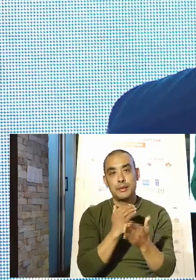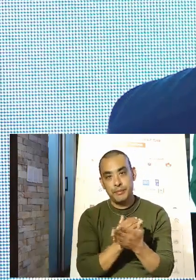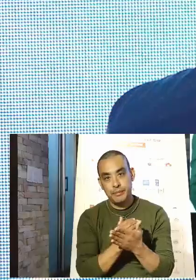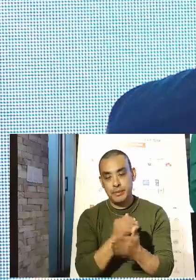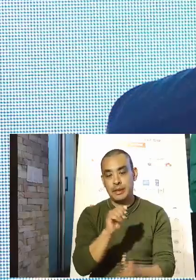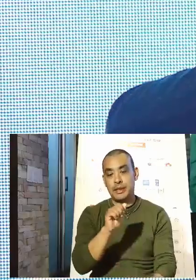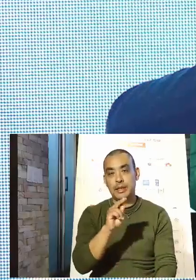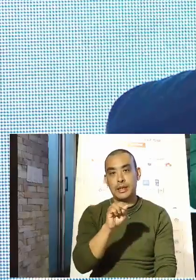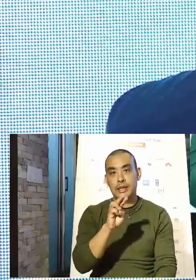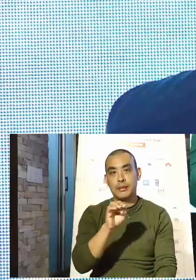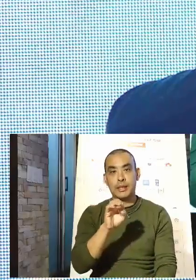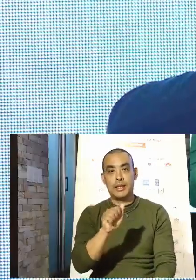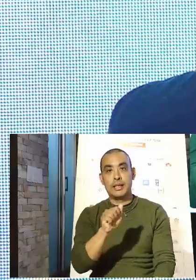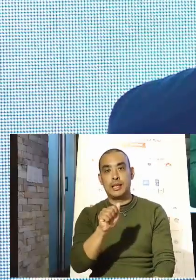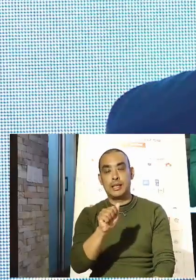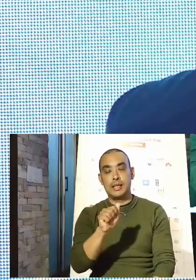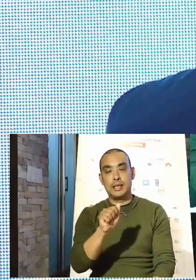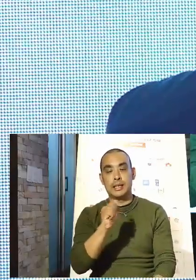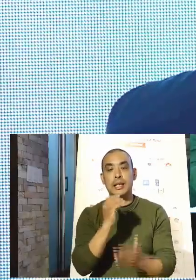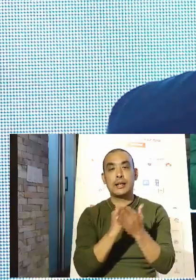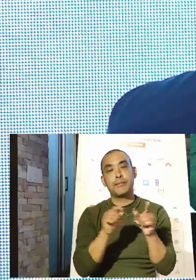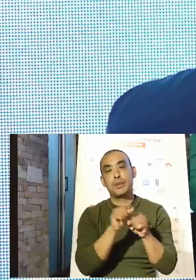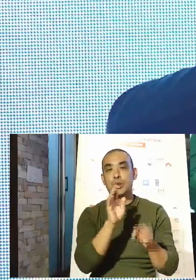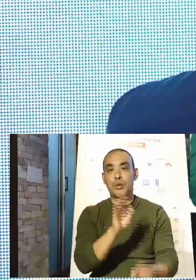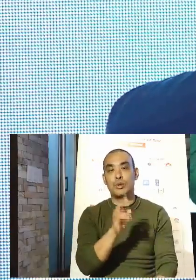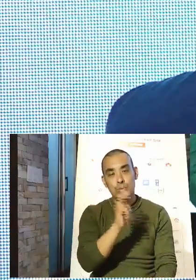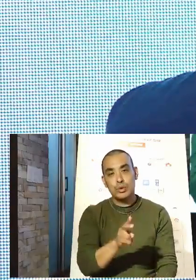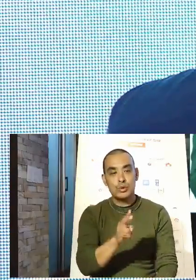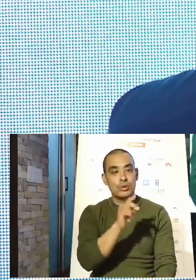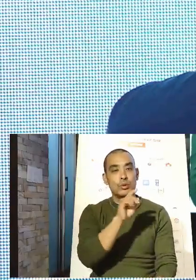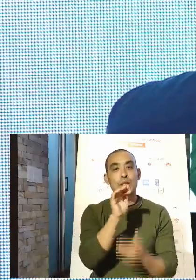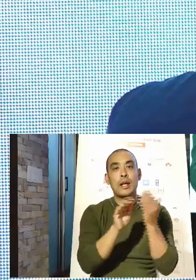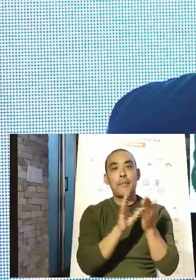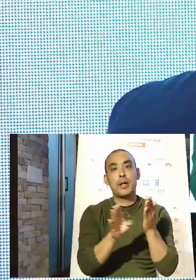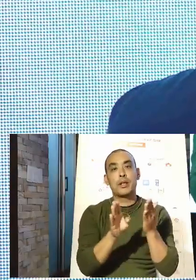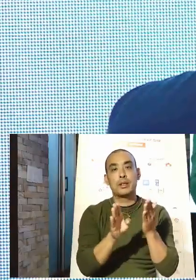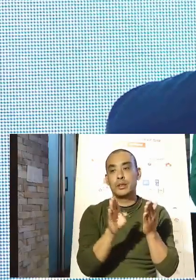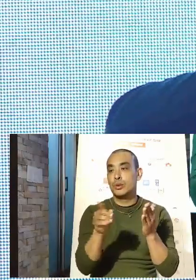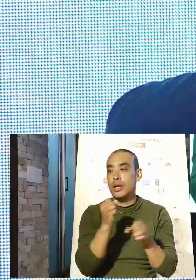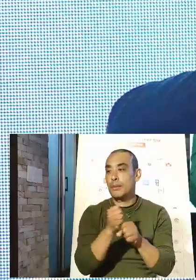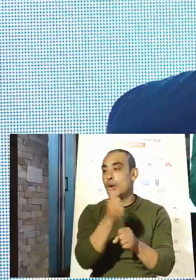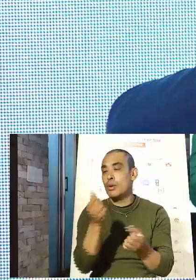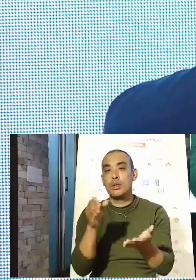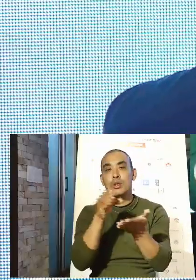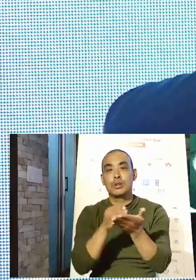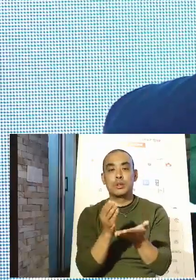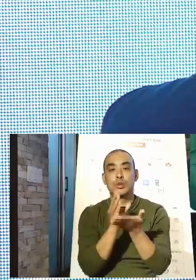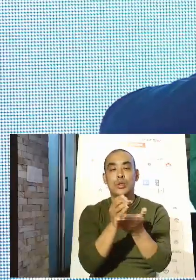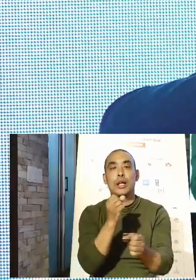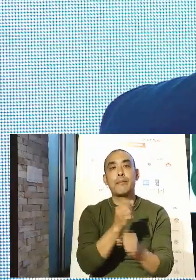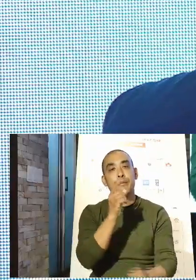control, weekly iron supplementation program. These program, one way or another way, is contributing to what we are